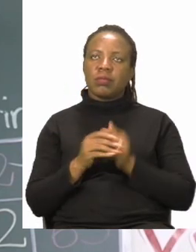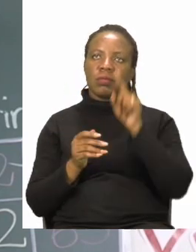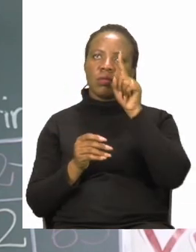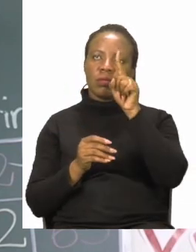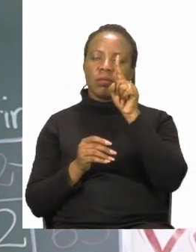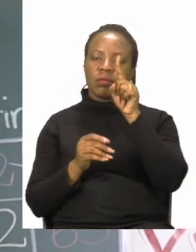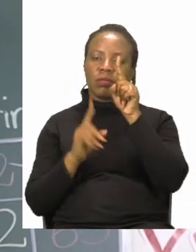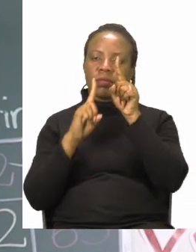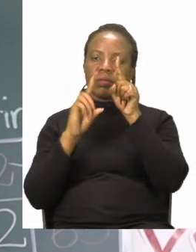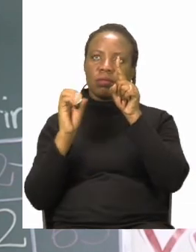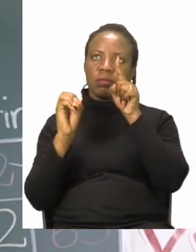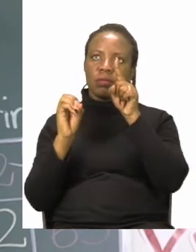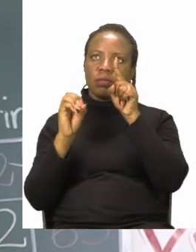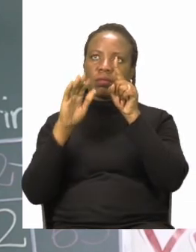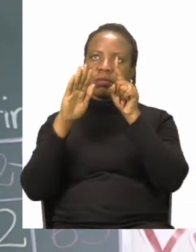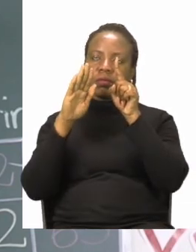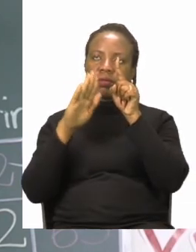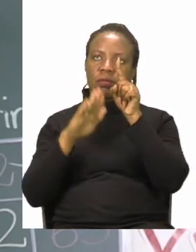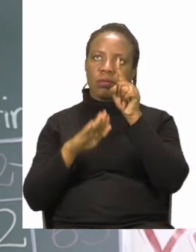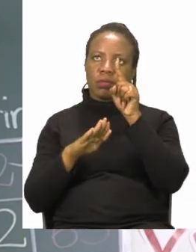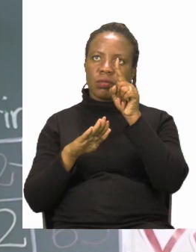10 less,